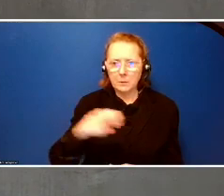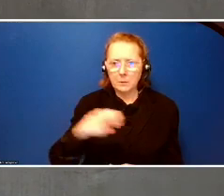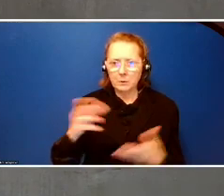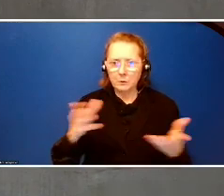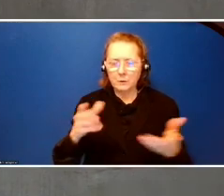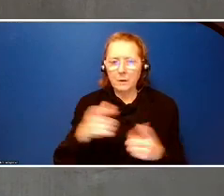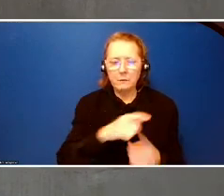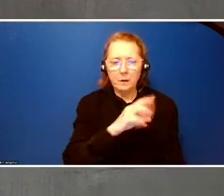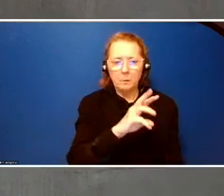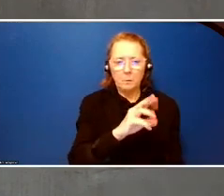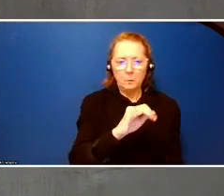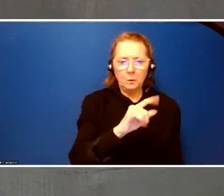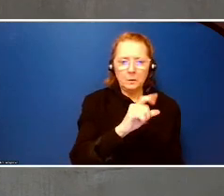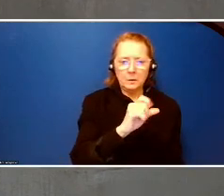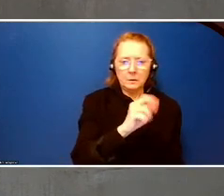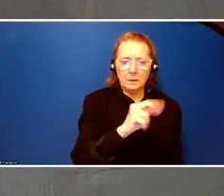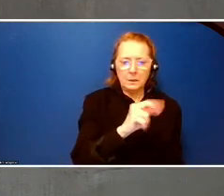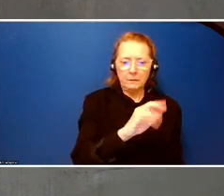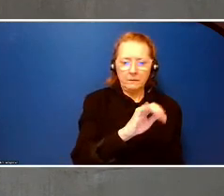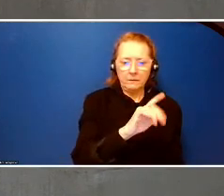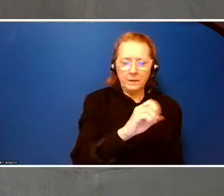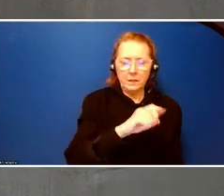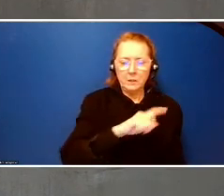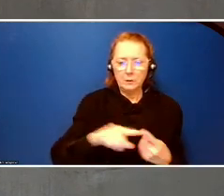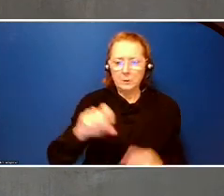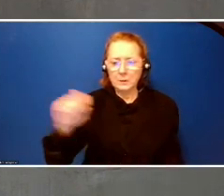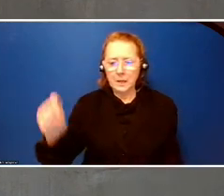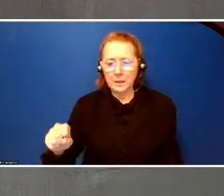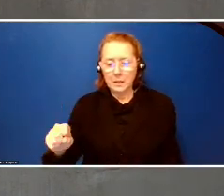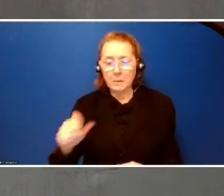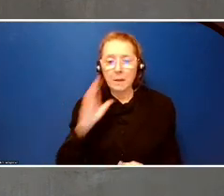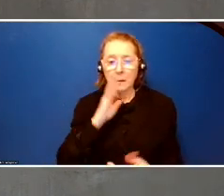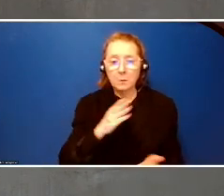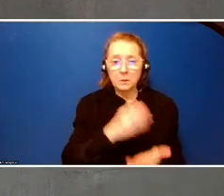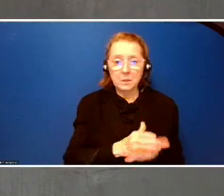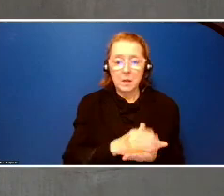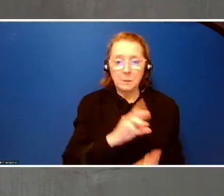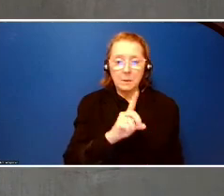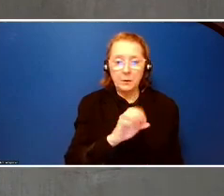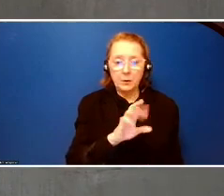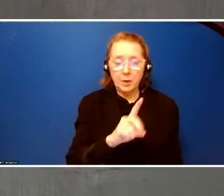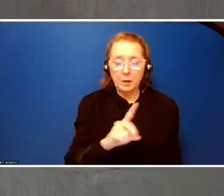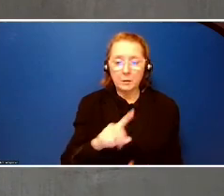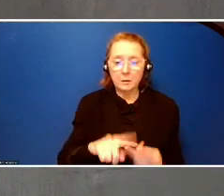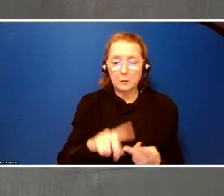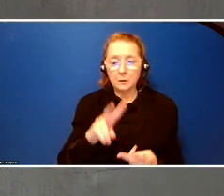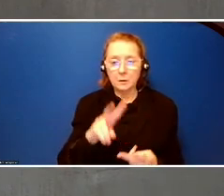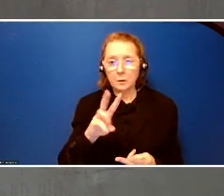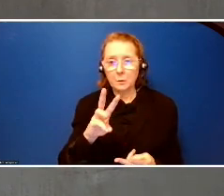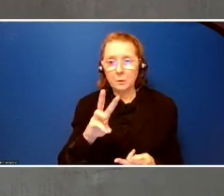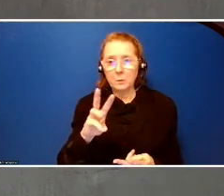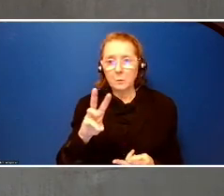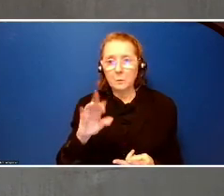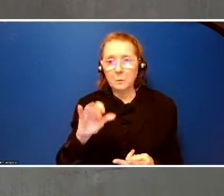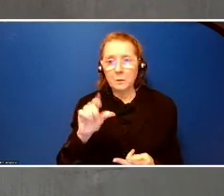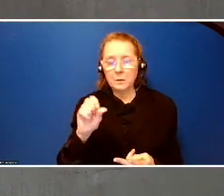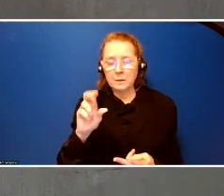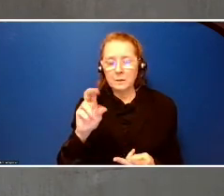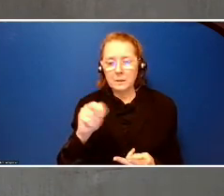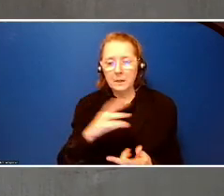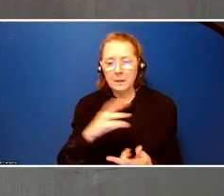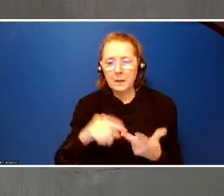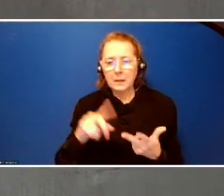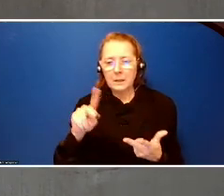Salem with stops in Donald, Woodburn, and Kaiser. The bill essentially is a study bill. What would it